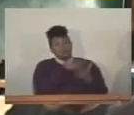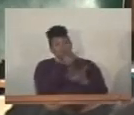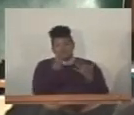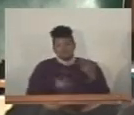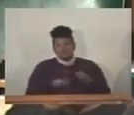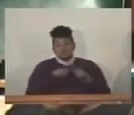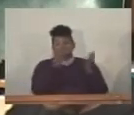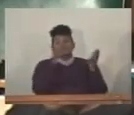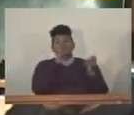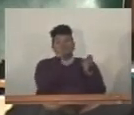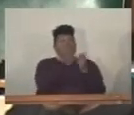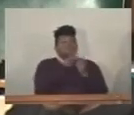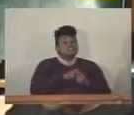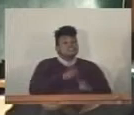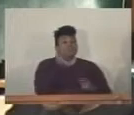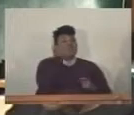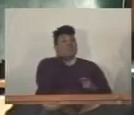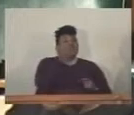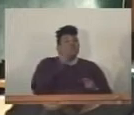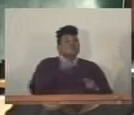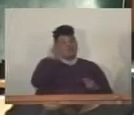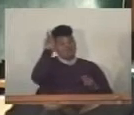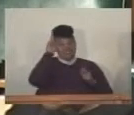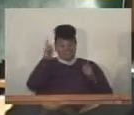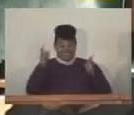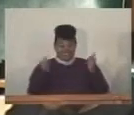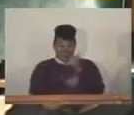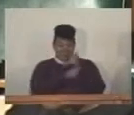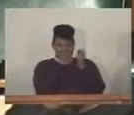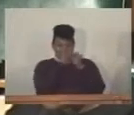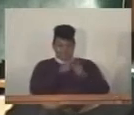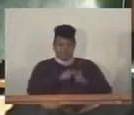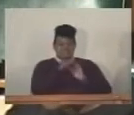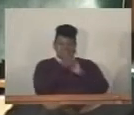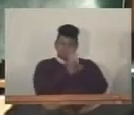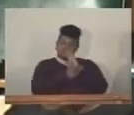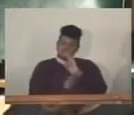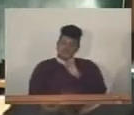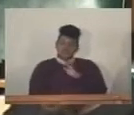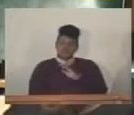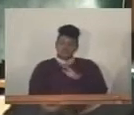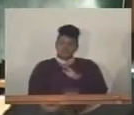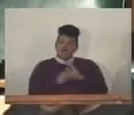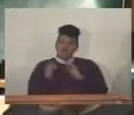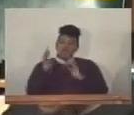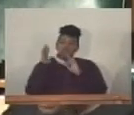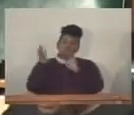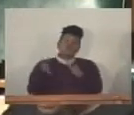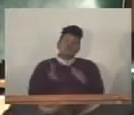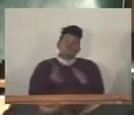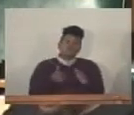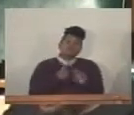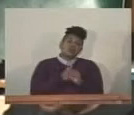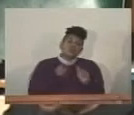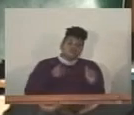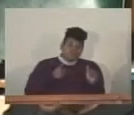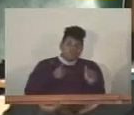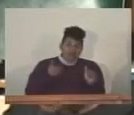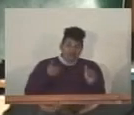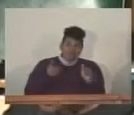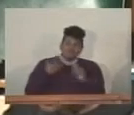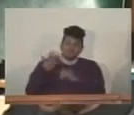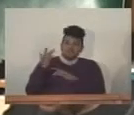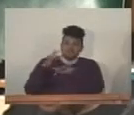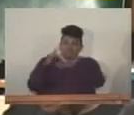trial for restitution to be made to the victims by convicted persons. Section 17 of the Law Reform